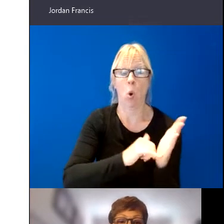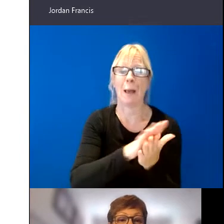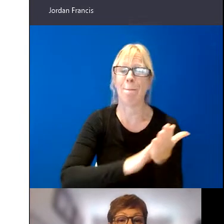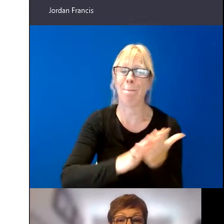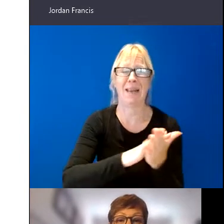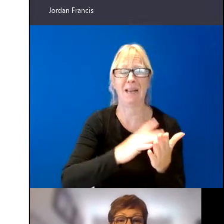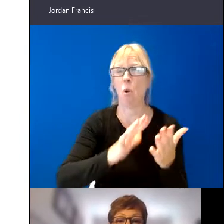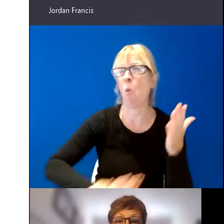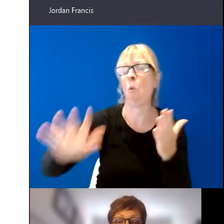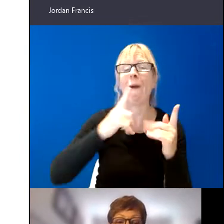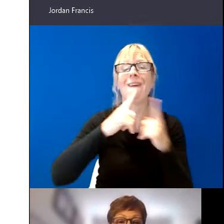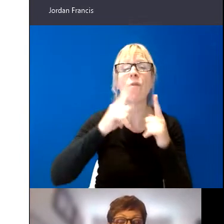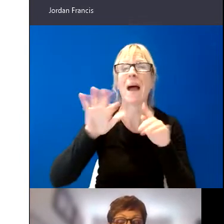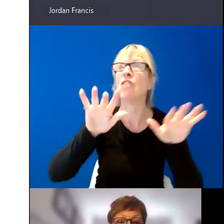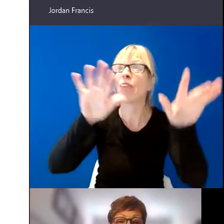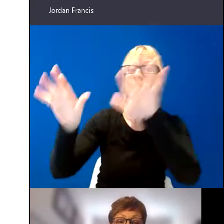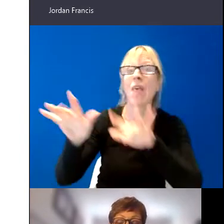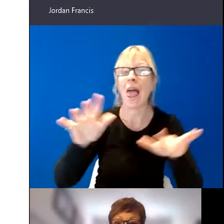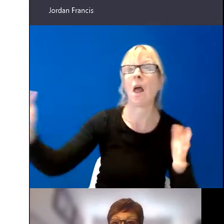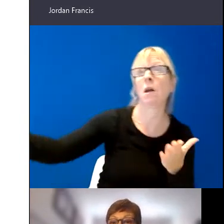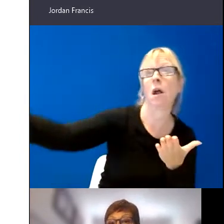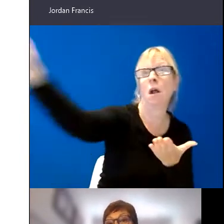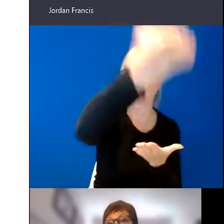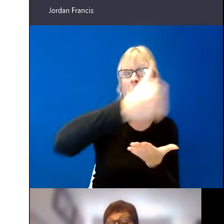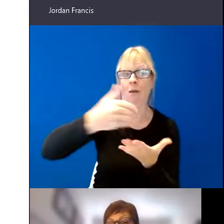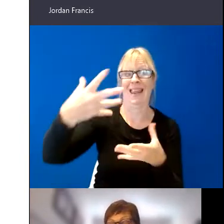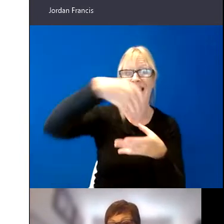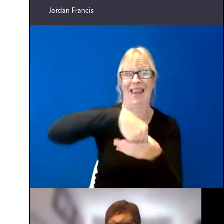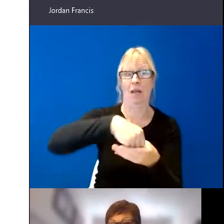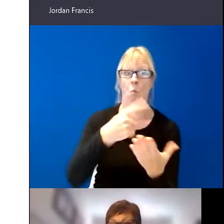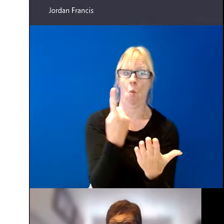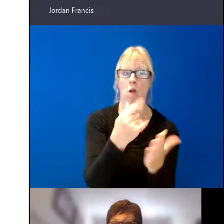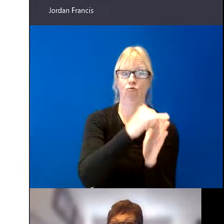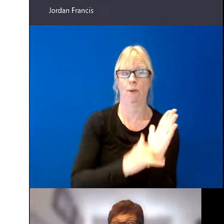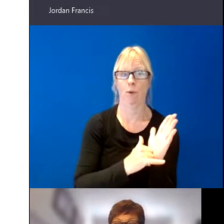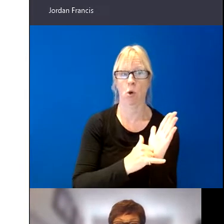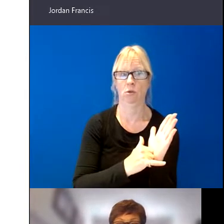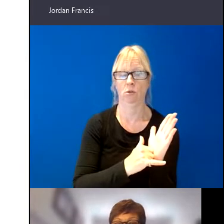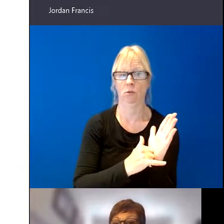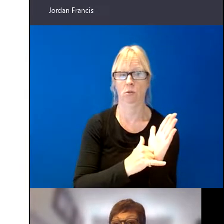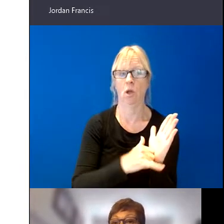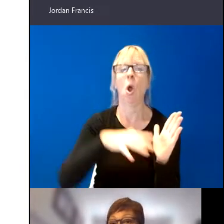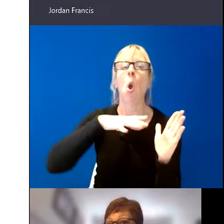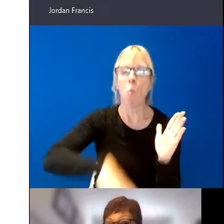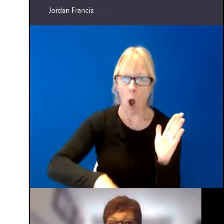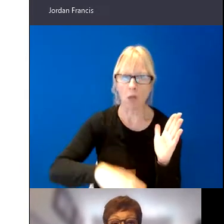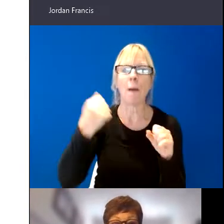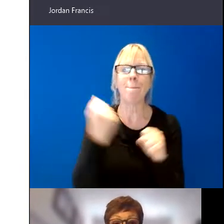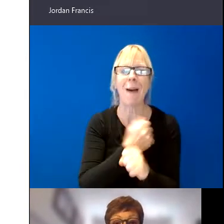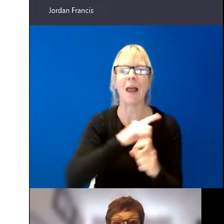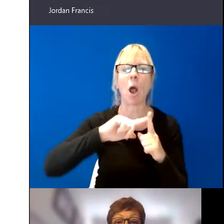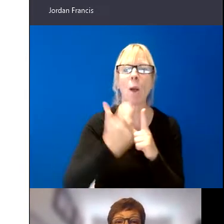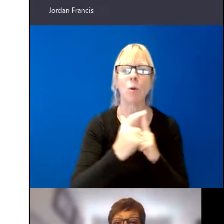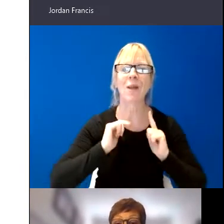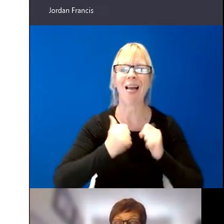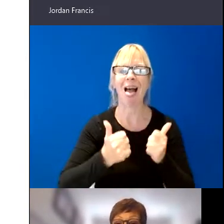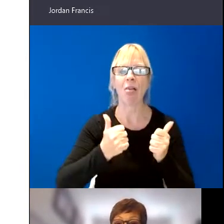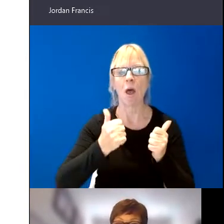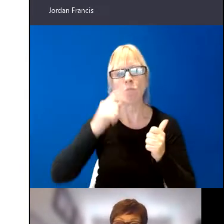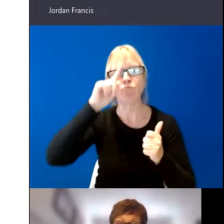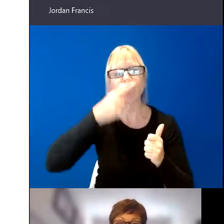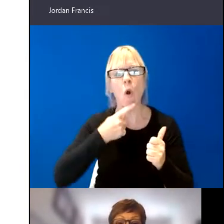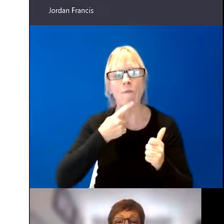a population more easily. We want to make the community health profiles available to anyone who will find them